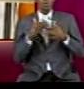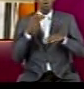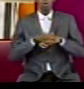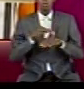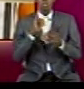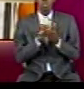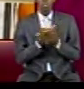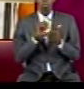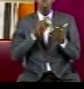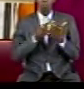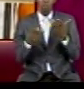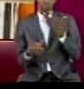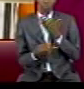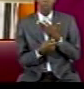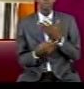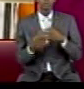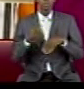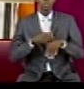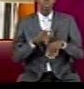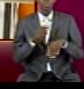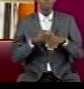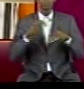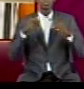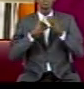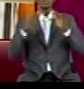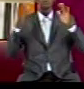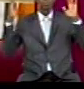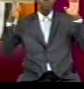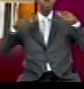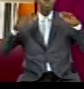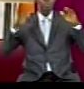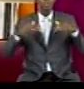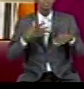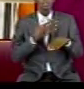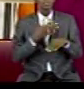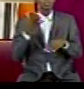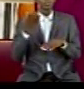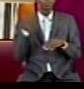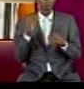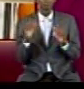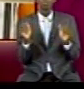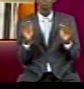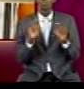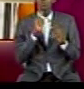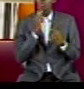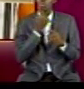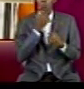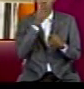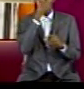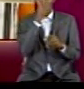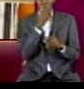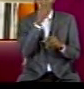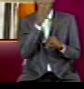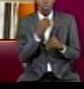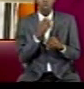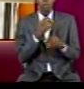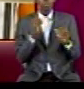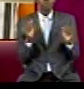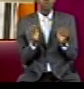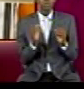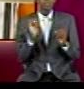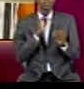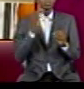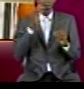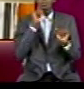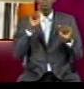ground, rain fell that day and the cold was just too much. I could not breathe. I was gasping for air to breathe.